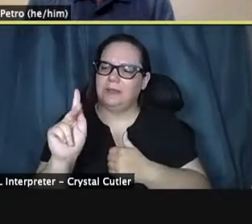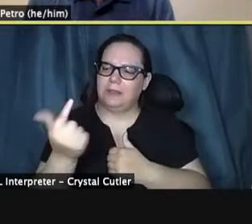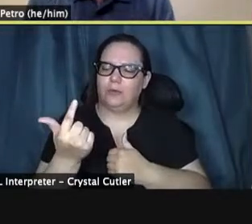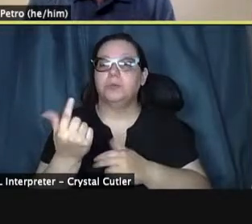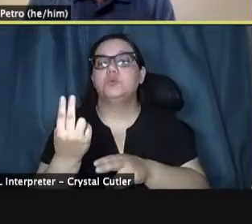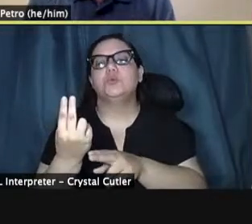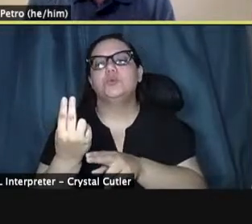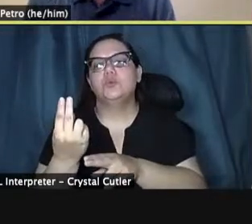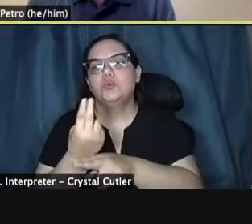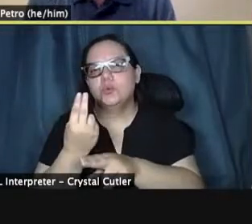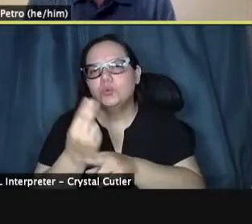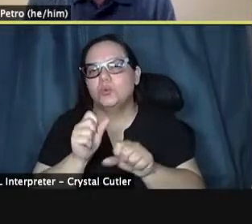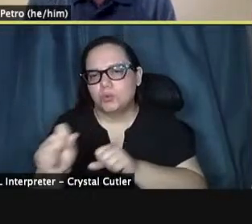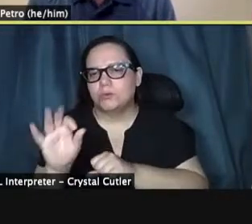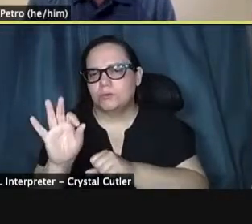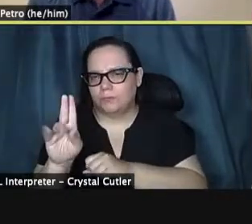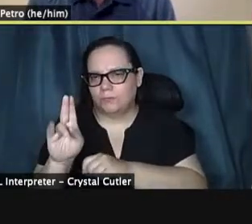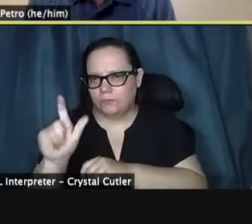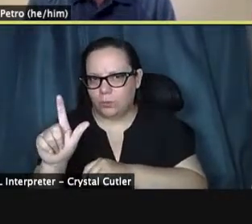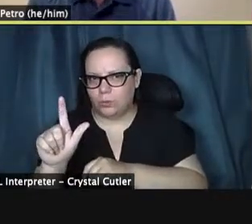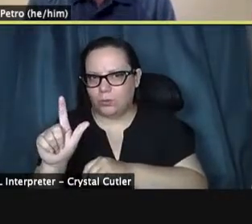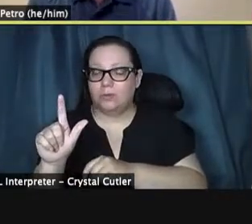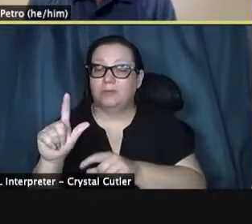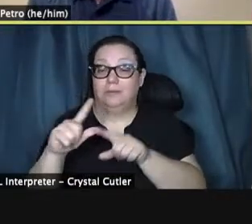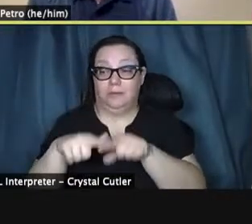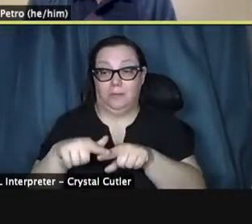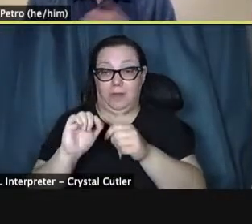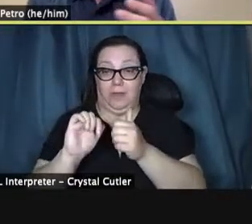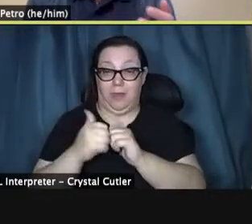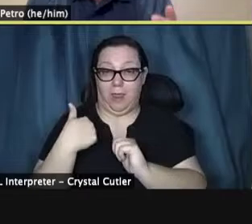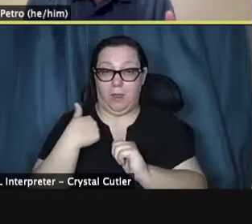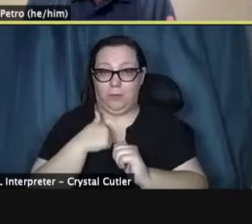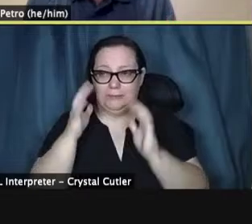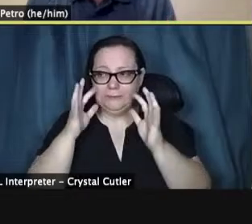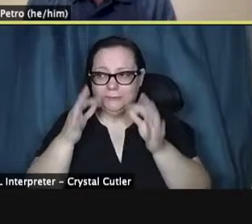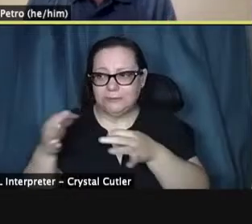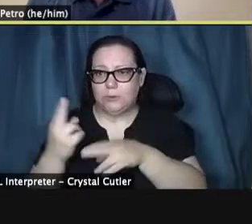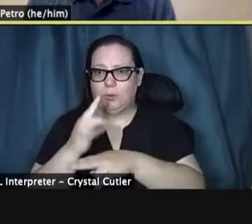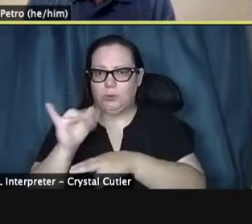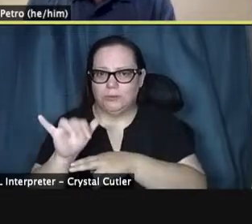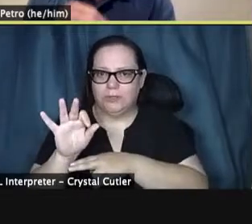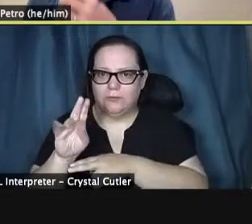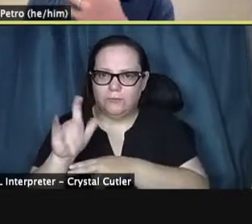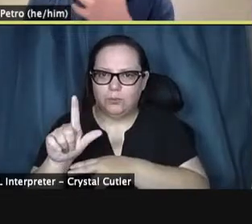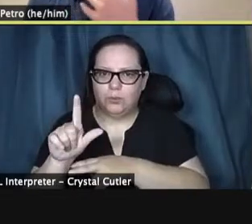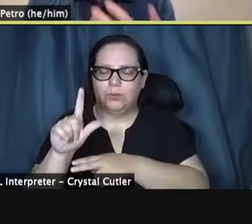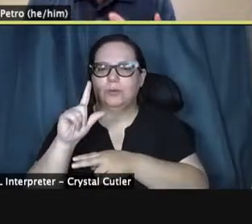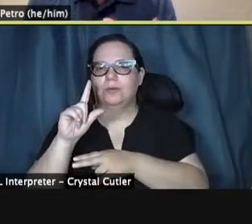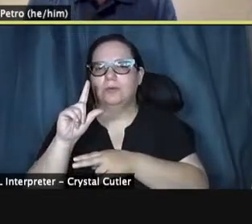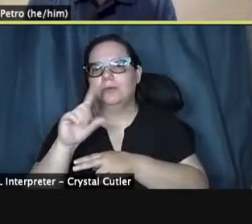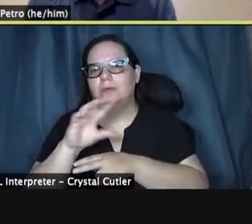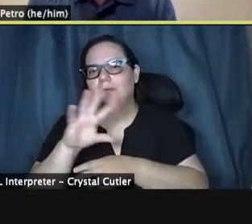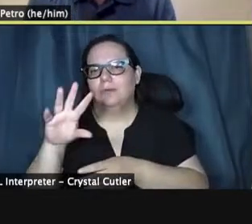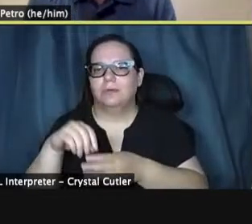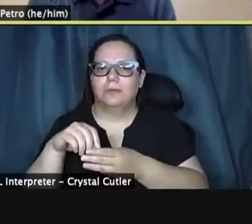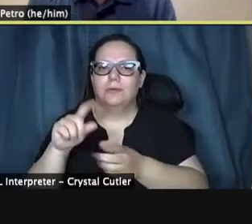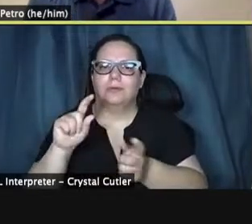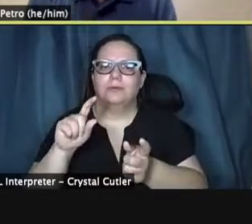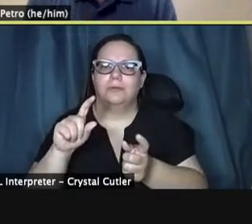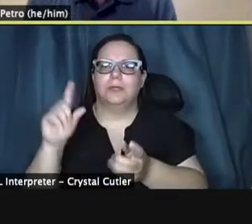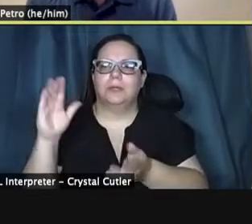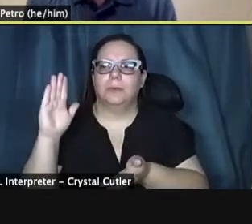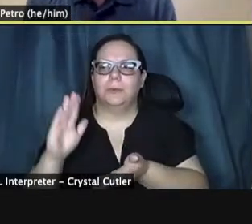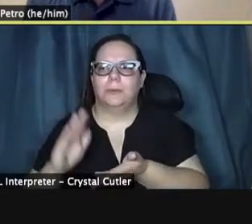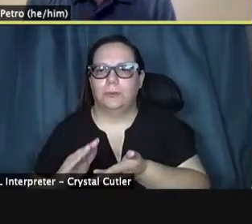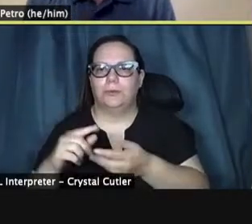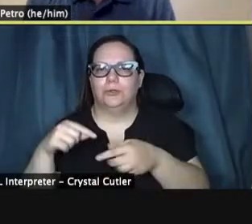our use of that fuel over the next several years, those include things as phasing our orbit for eclipses, changing our orbit to be in a